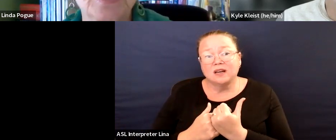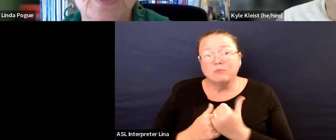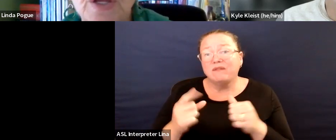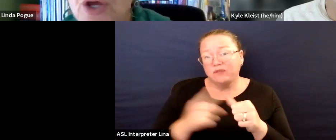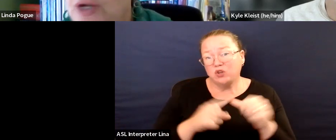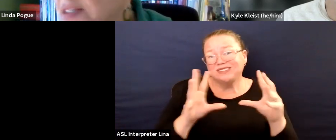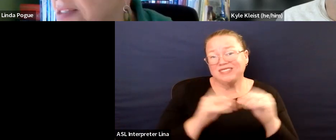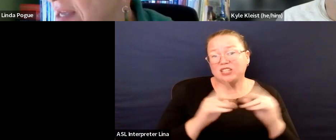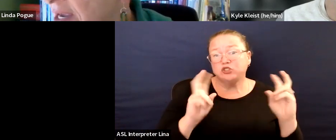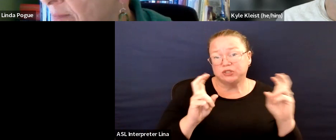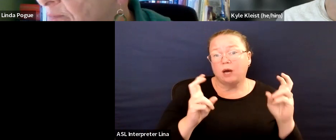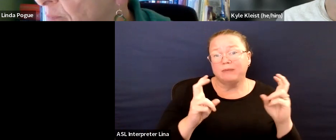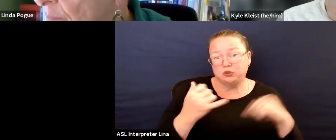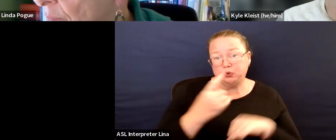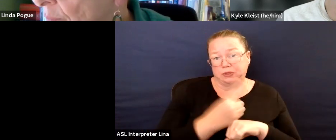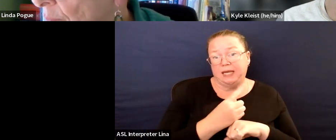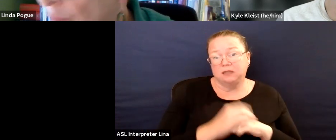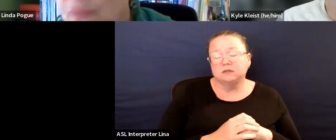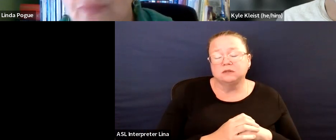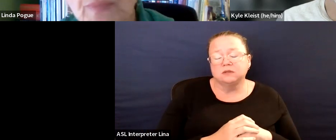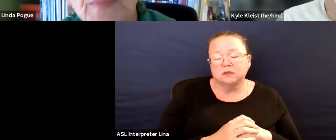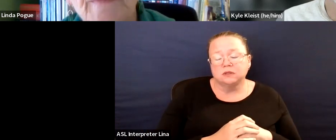first session earlier today.